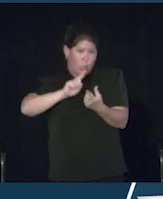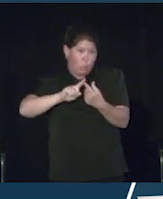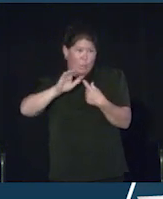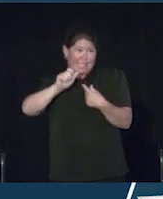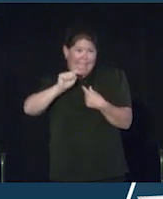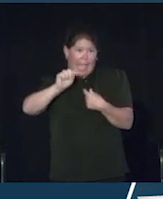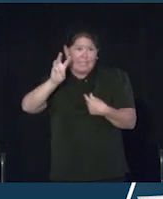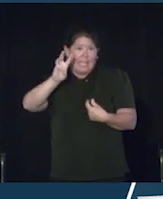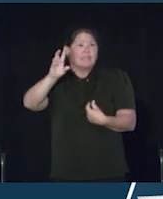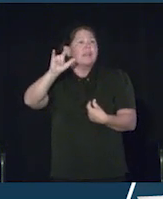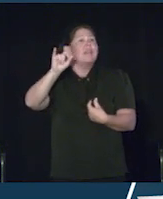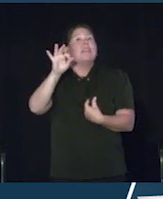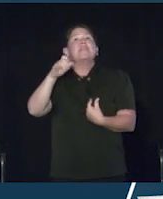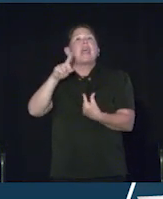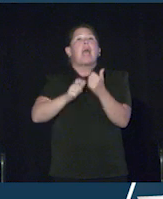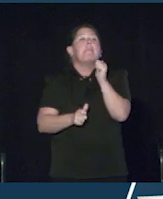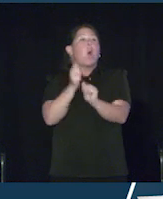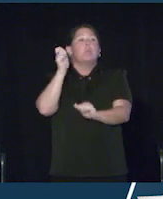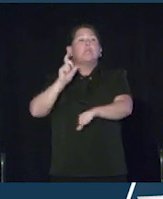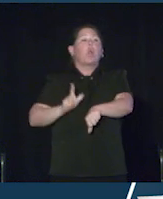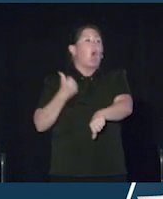the longest. So there